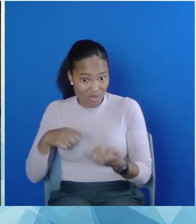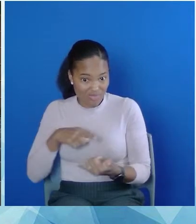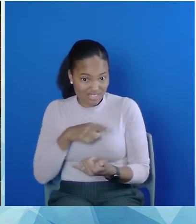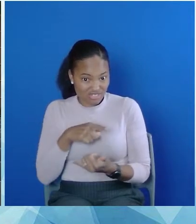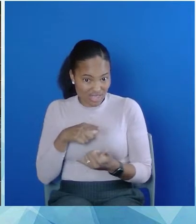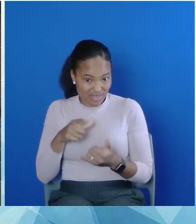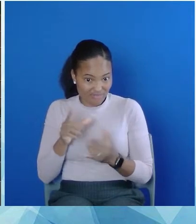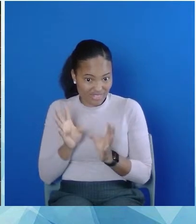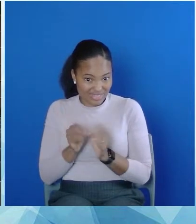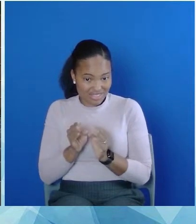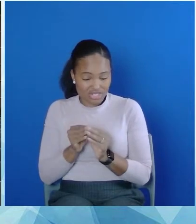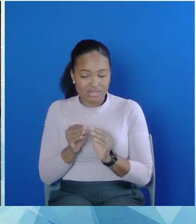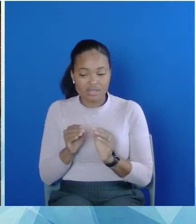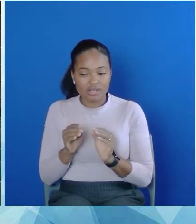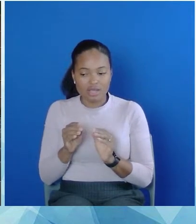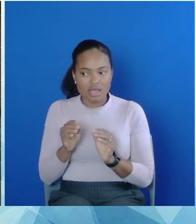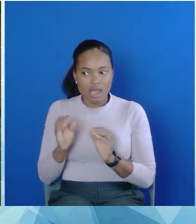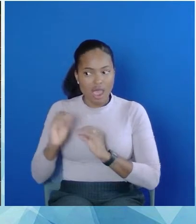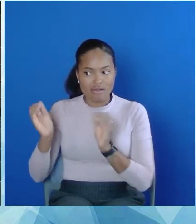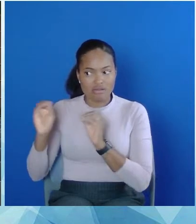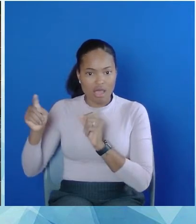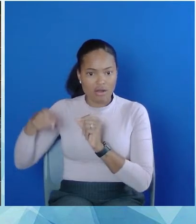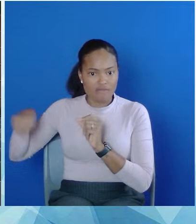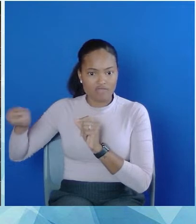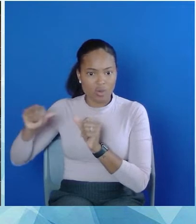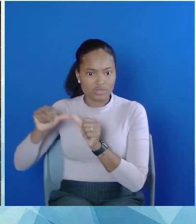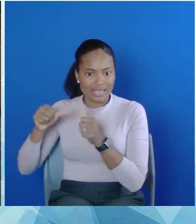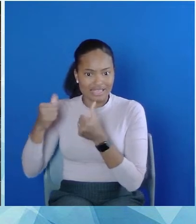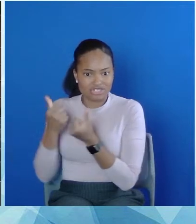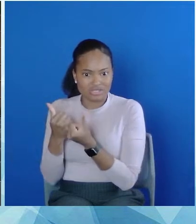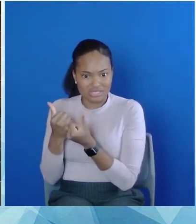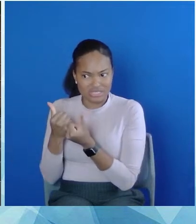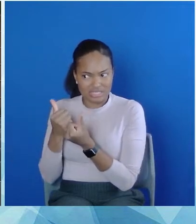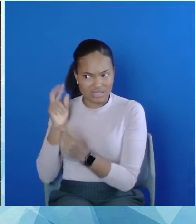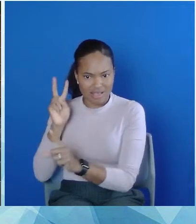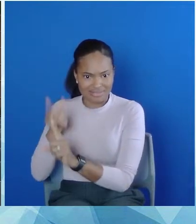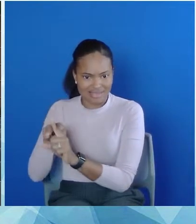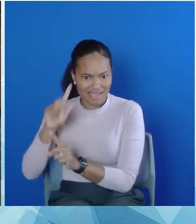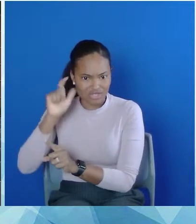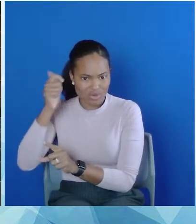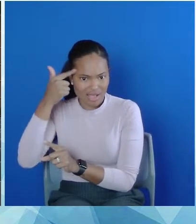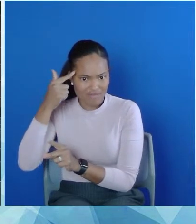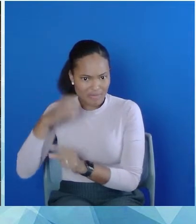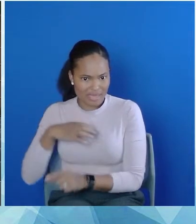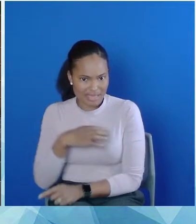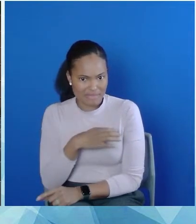of those agencies thus far have been assigned to the Government Committee.